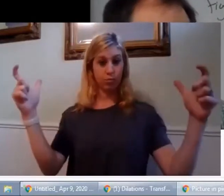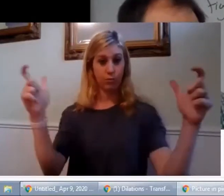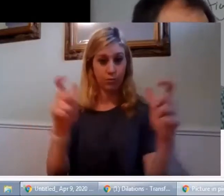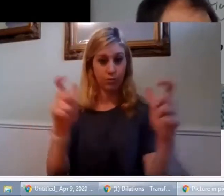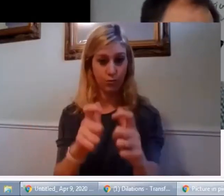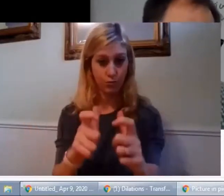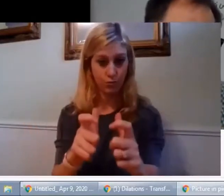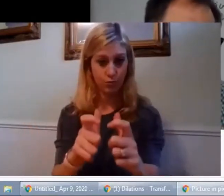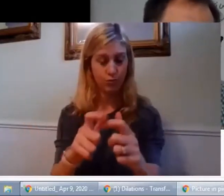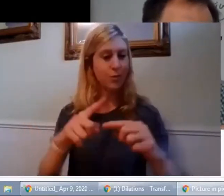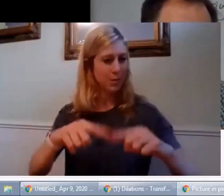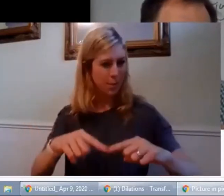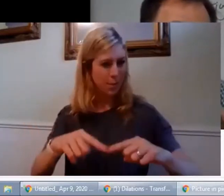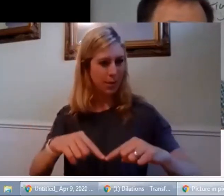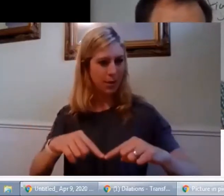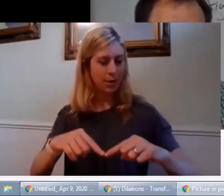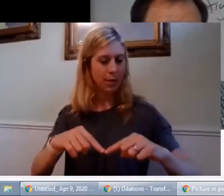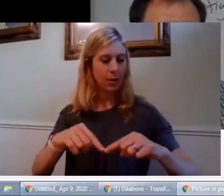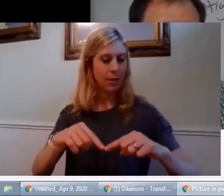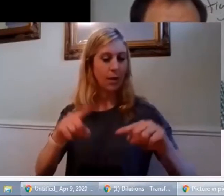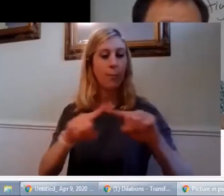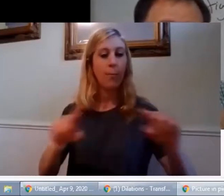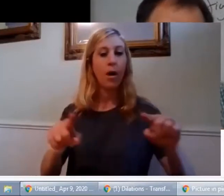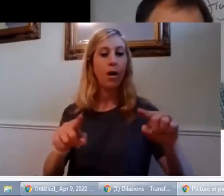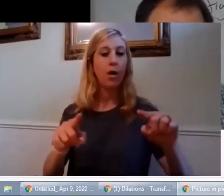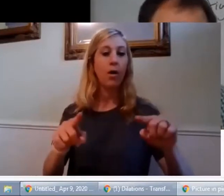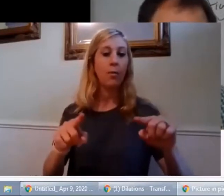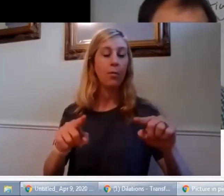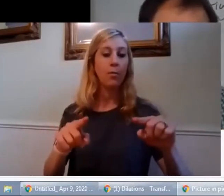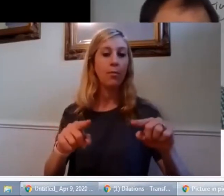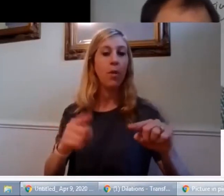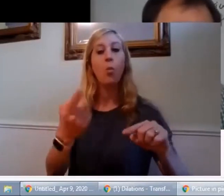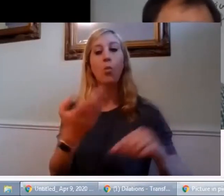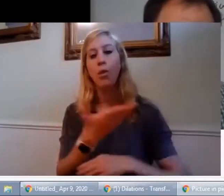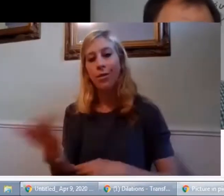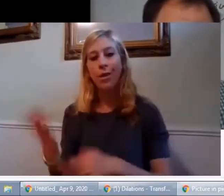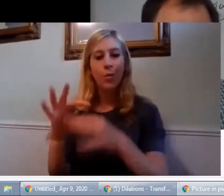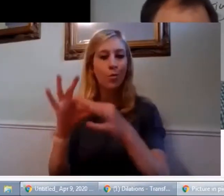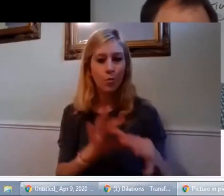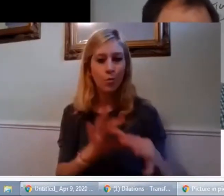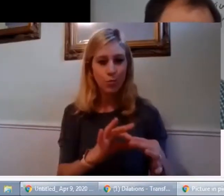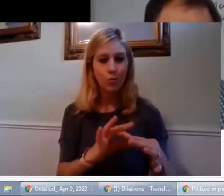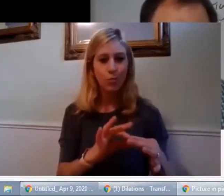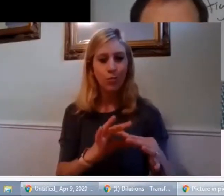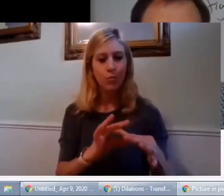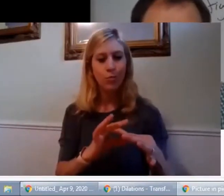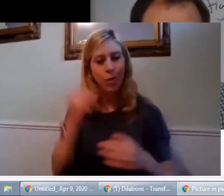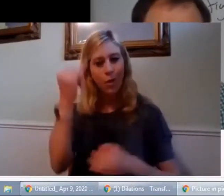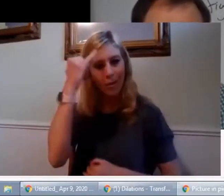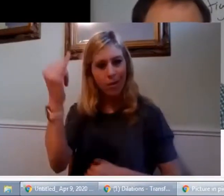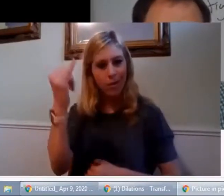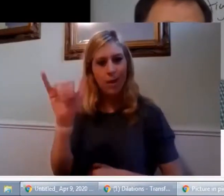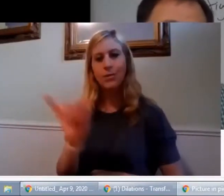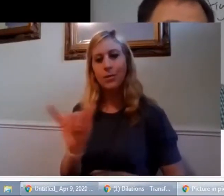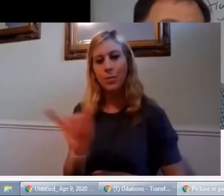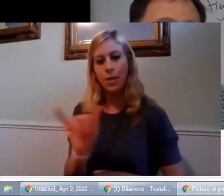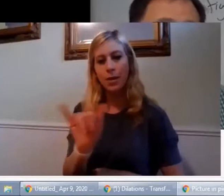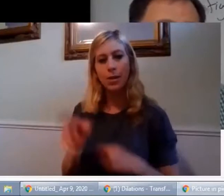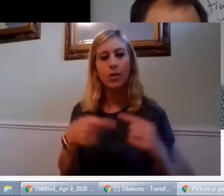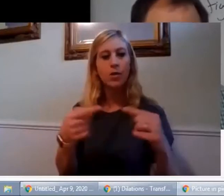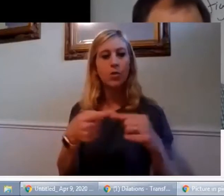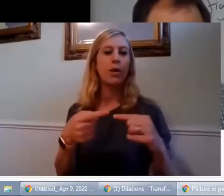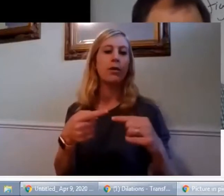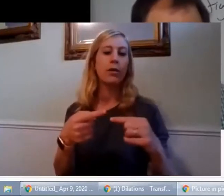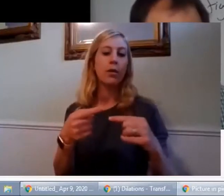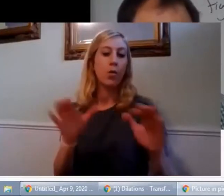here too is the idea of similarity. So when we do these things, our shapes are not going to be congruent anymore, but they are going to